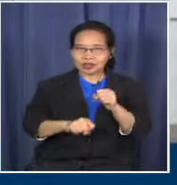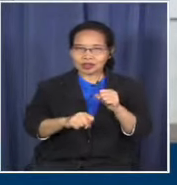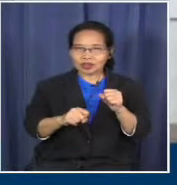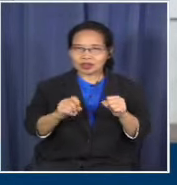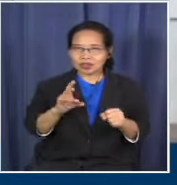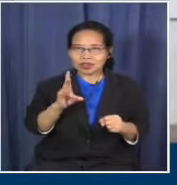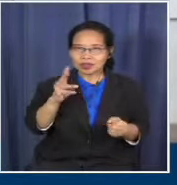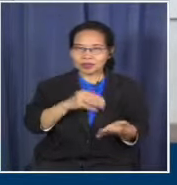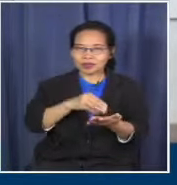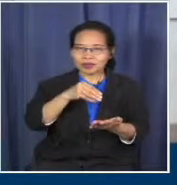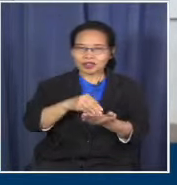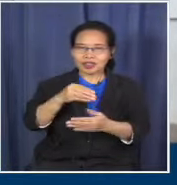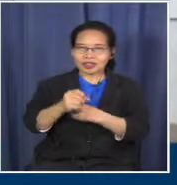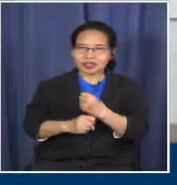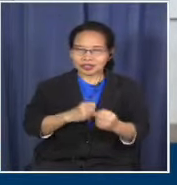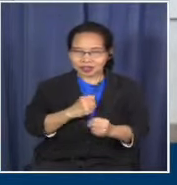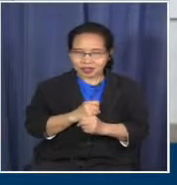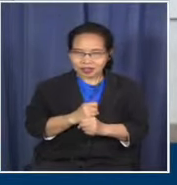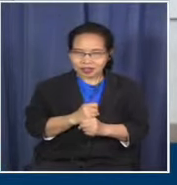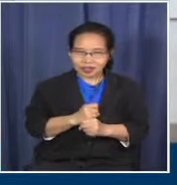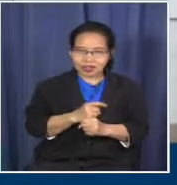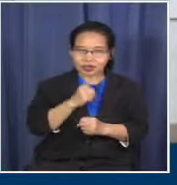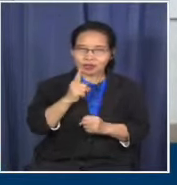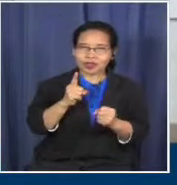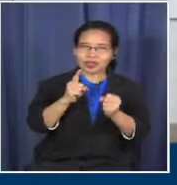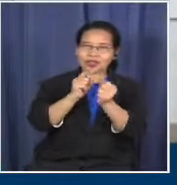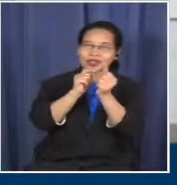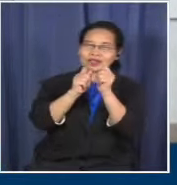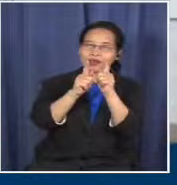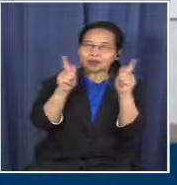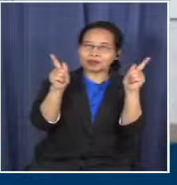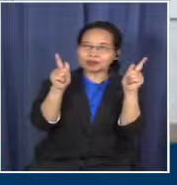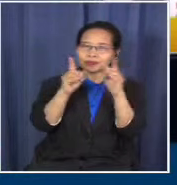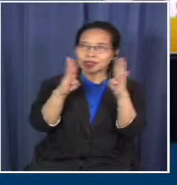Well, stars also have a life expectancy.